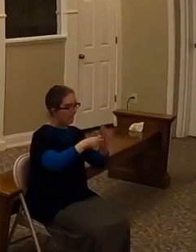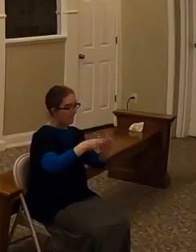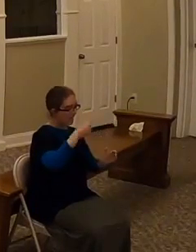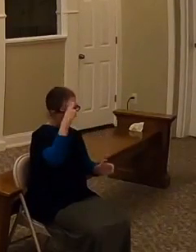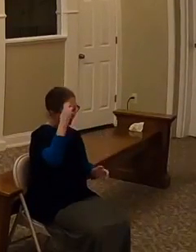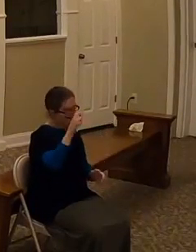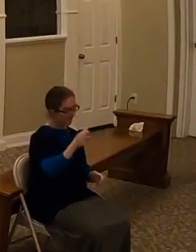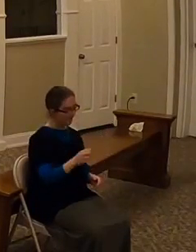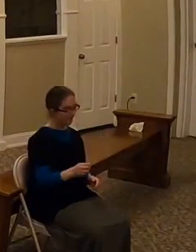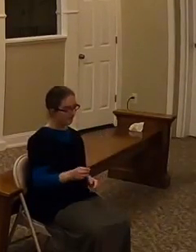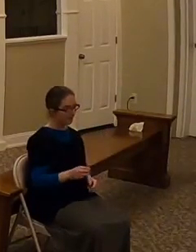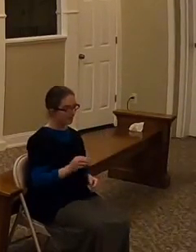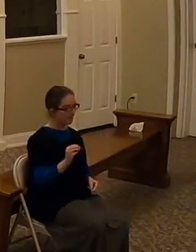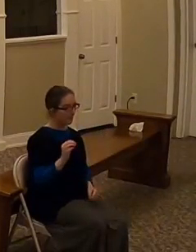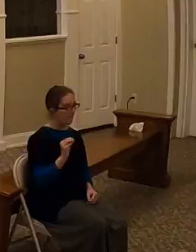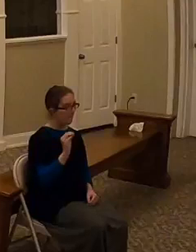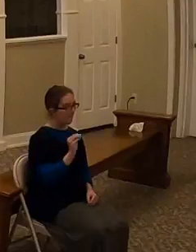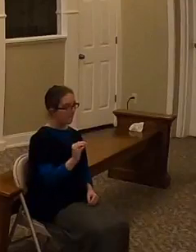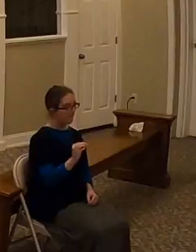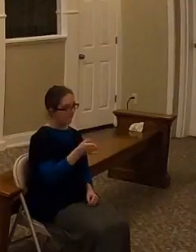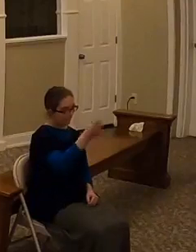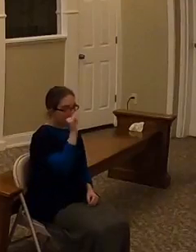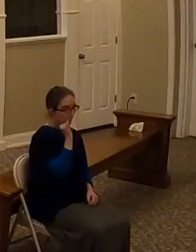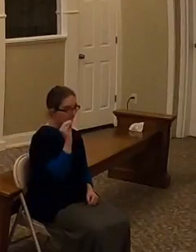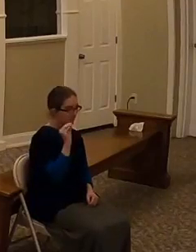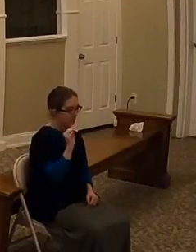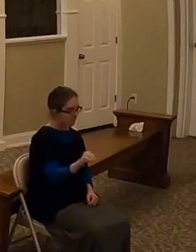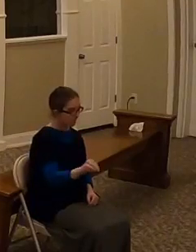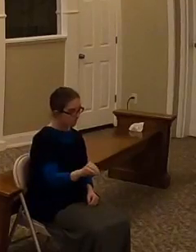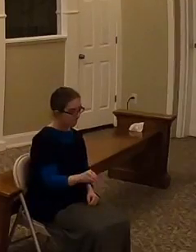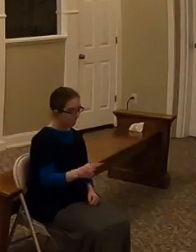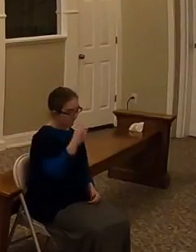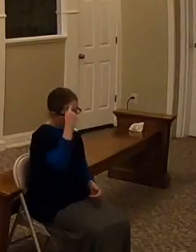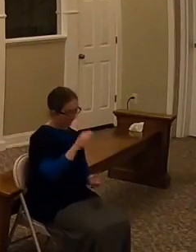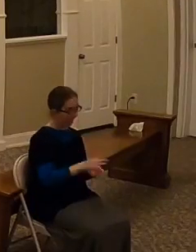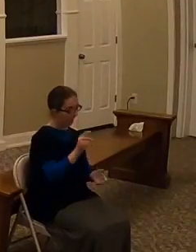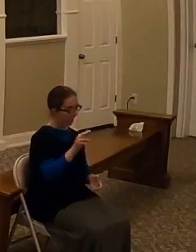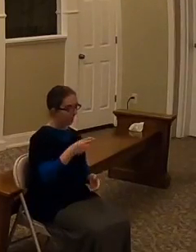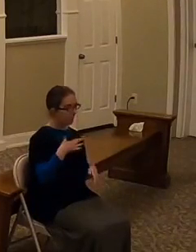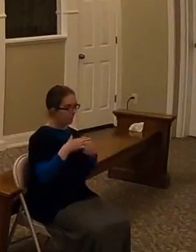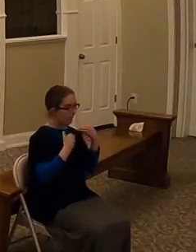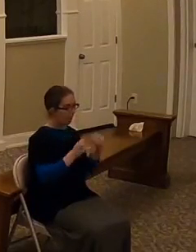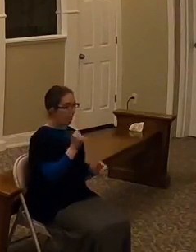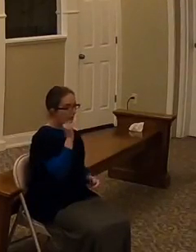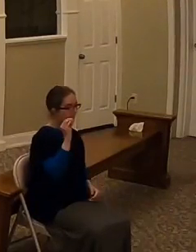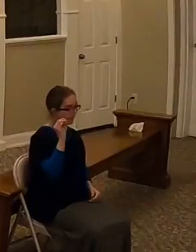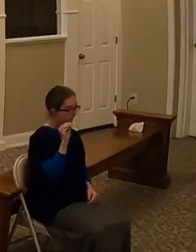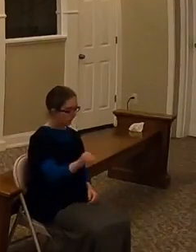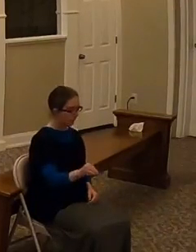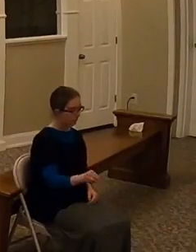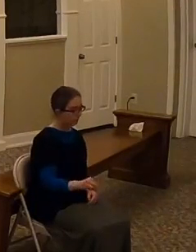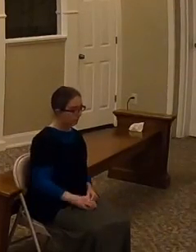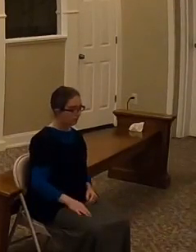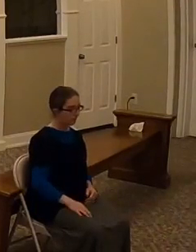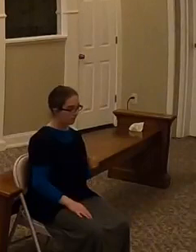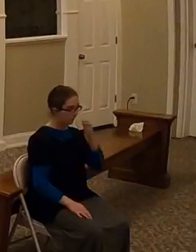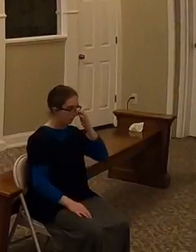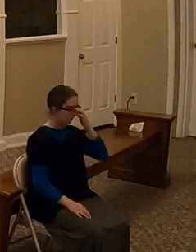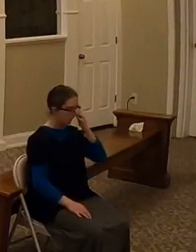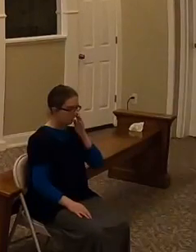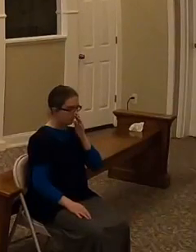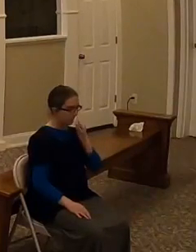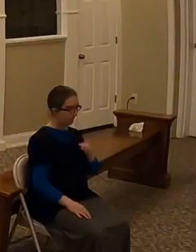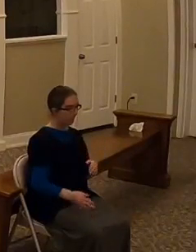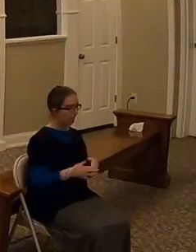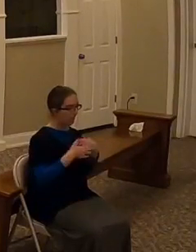fixed. So if God is fixed, and then I believe it was David said, my heart is fixed. Hallelujah.